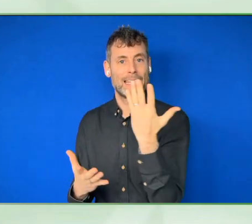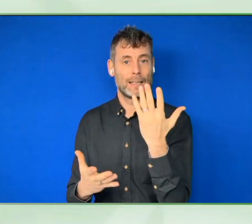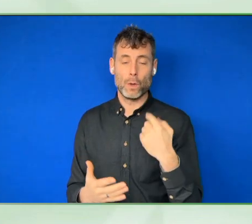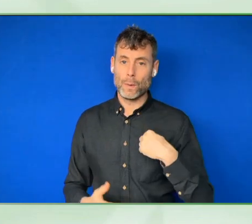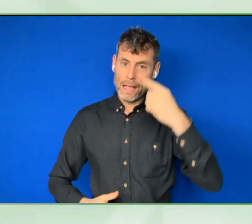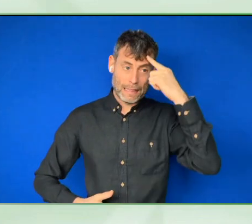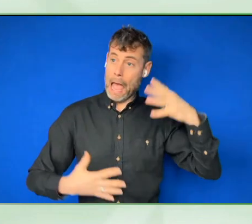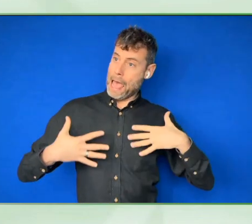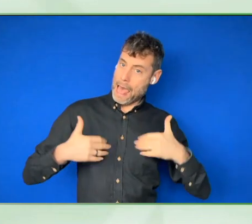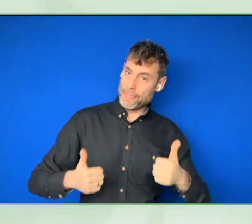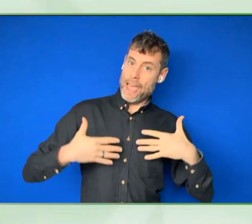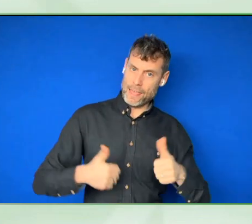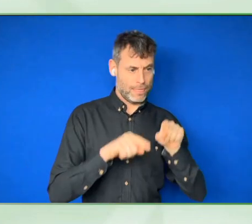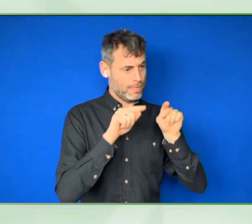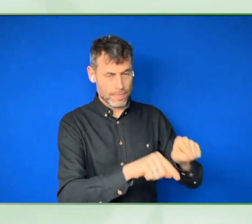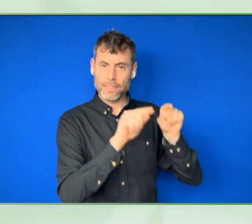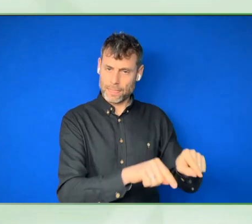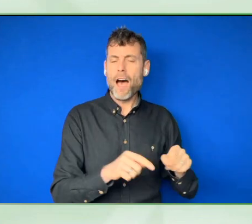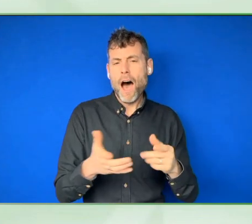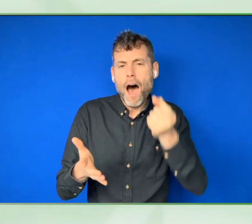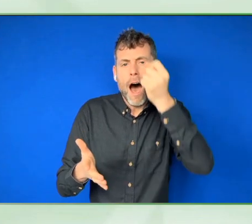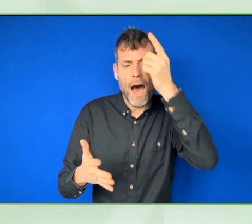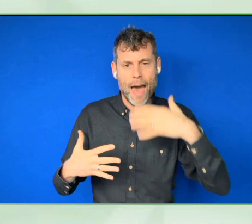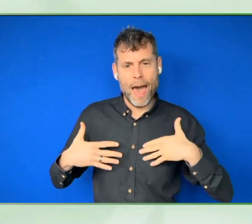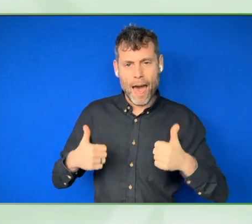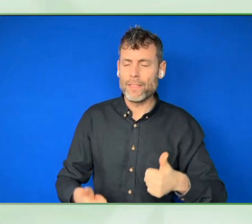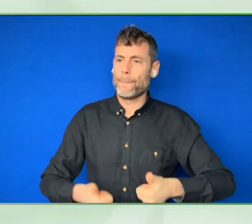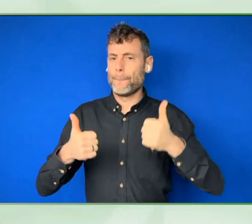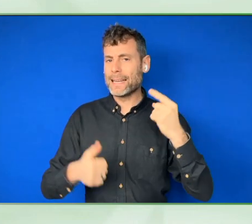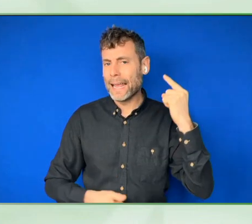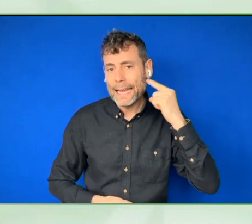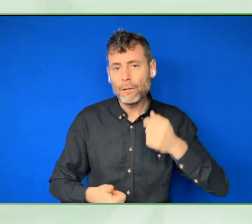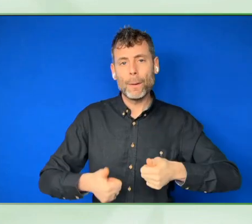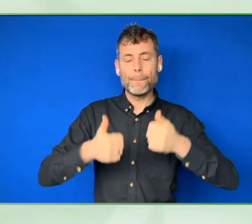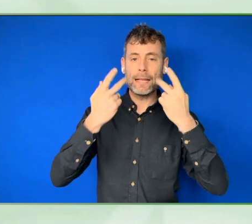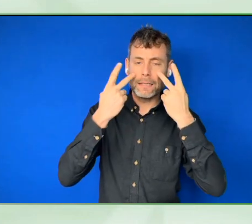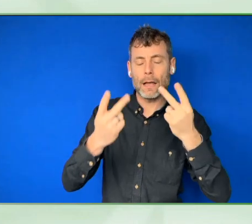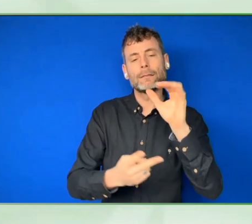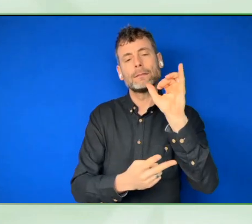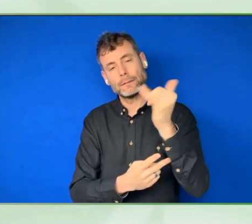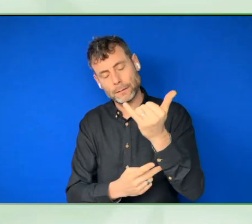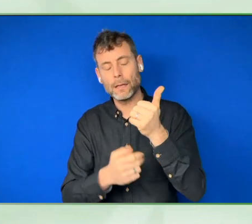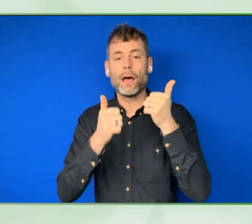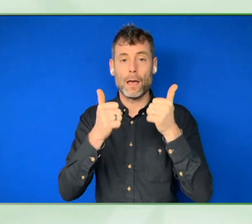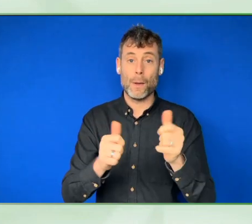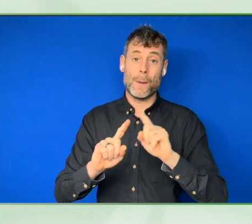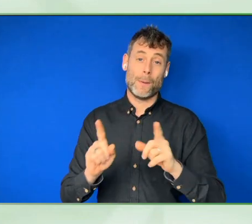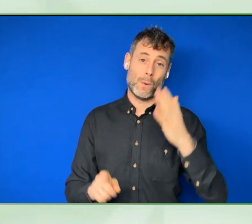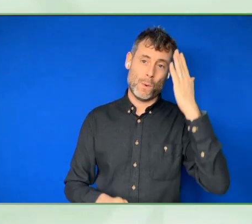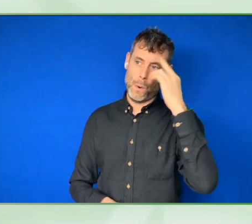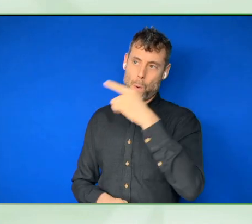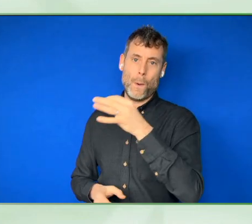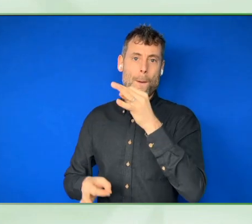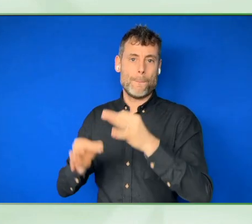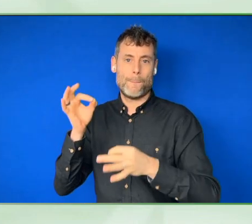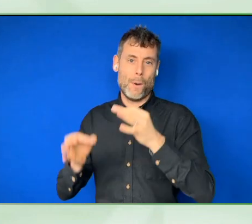with better hearing, better eye care, better sight? I mean, who can argue? But as you said, Dr. Khan, we